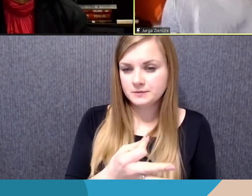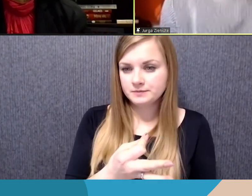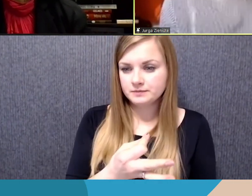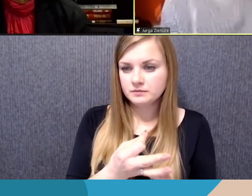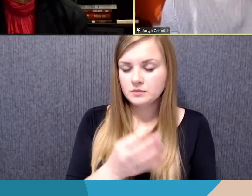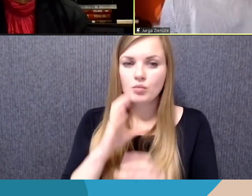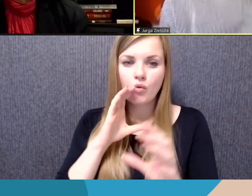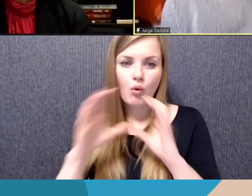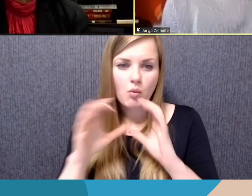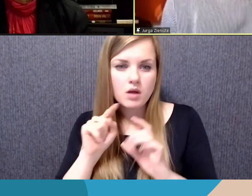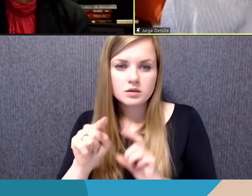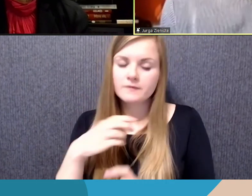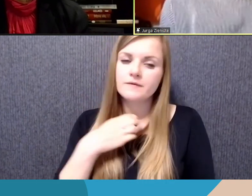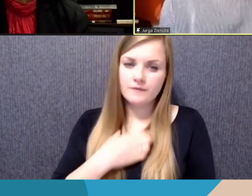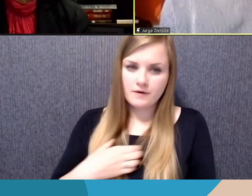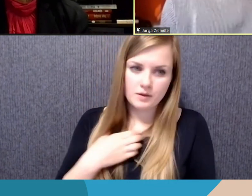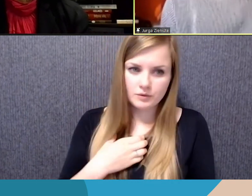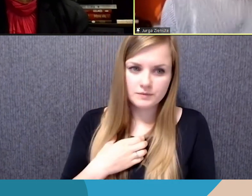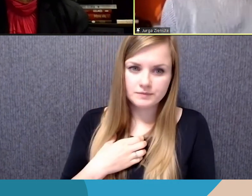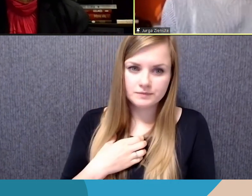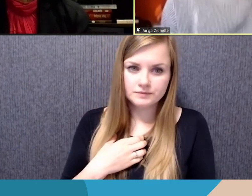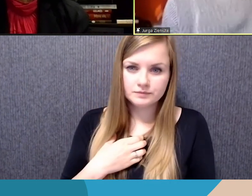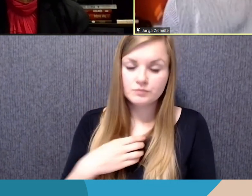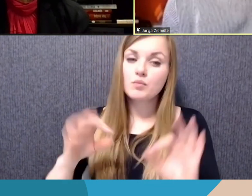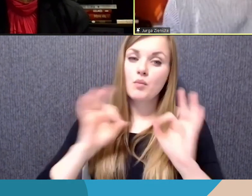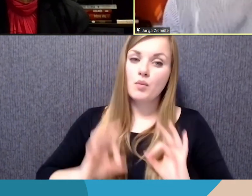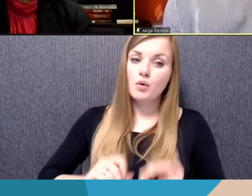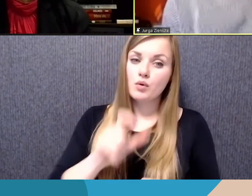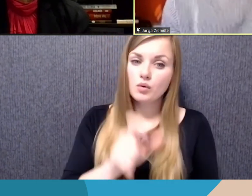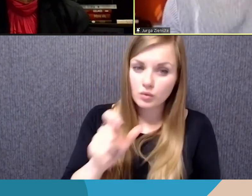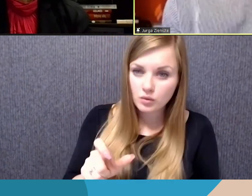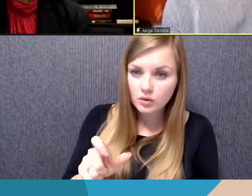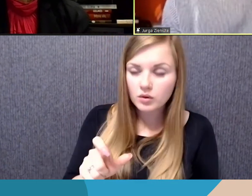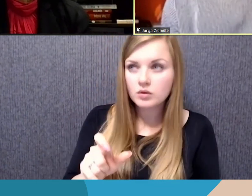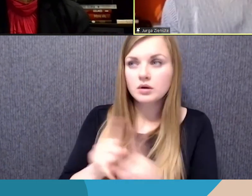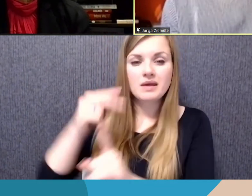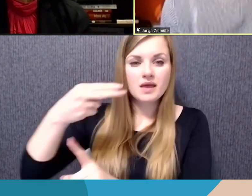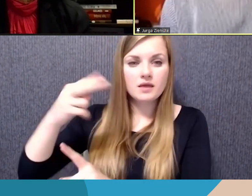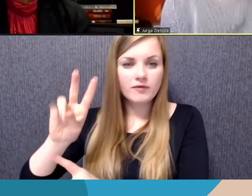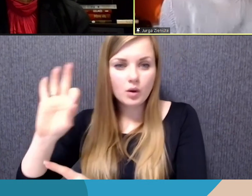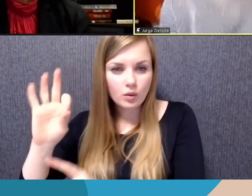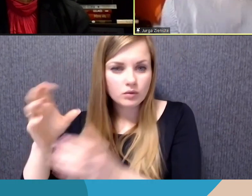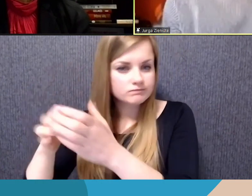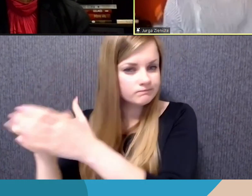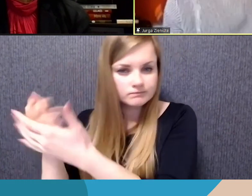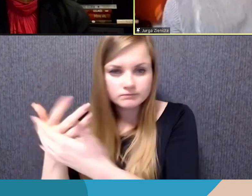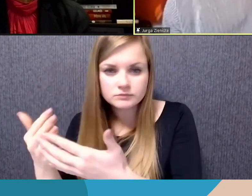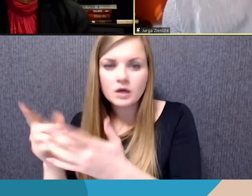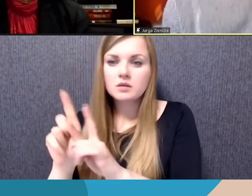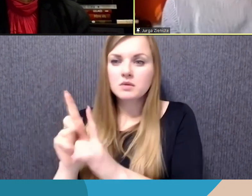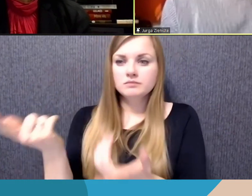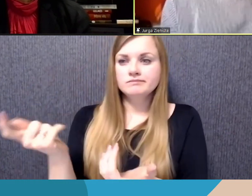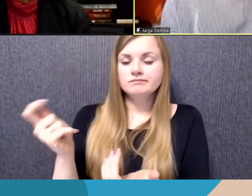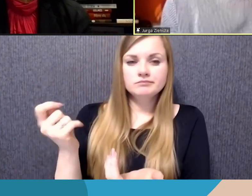to draw your attention to communication aspect. The prosecutors have to engage